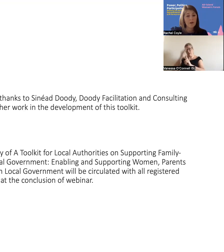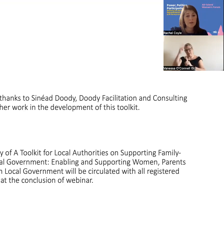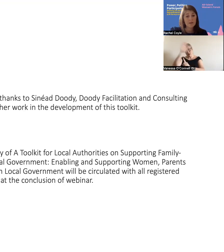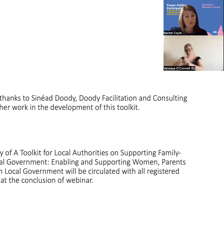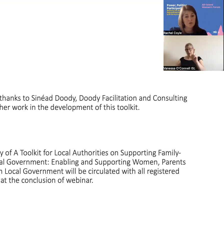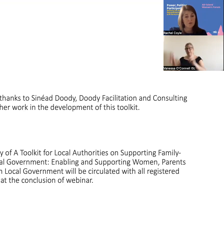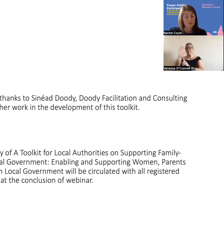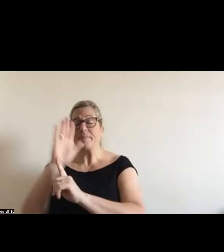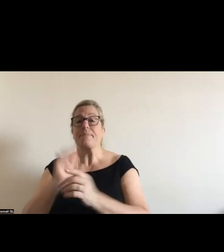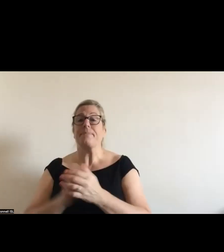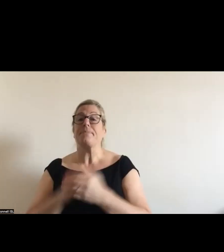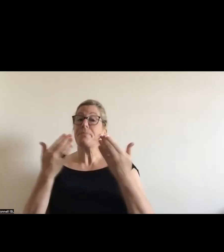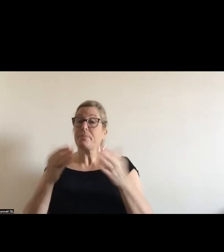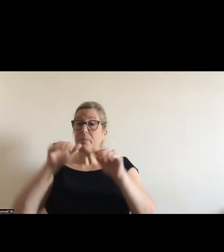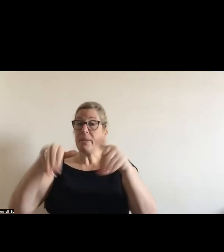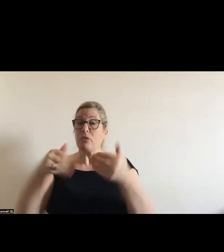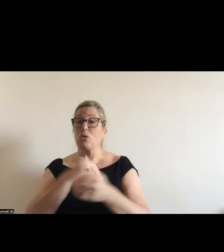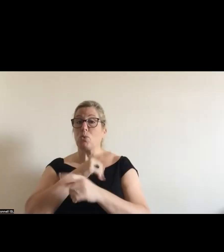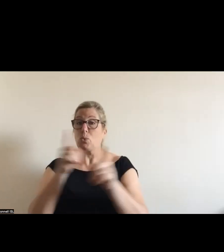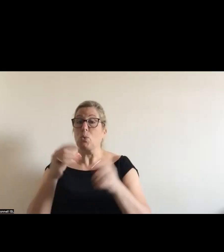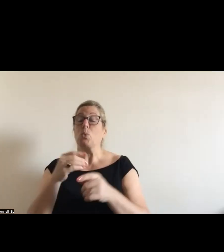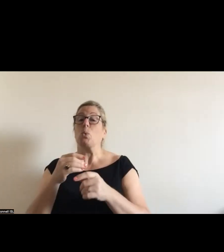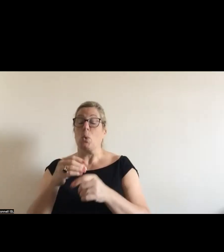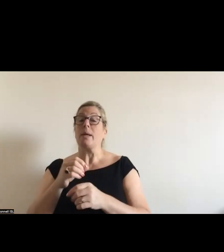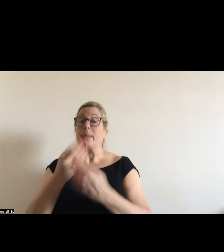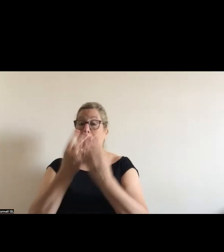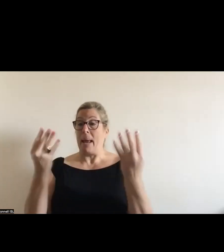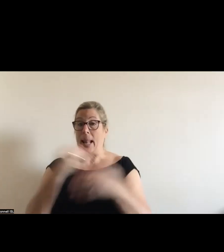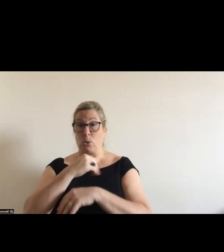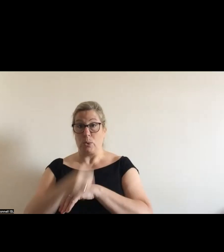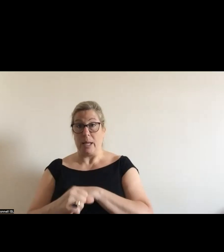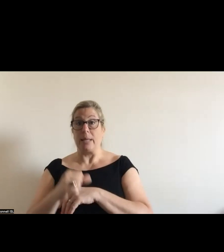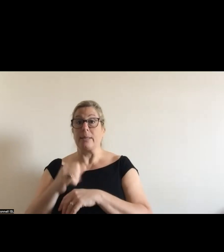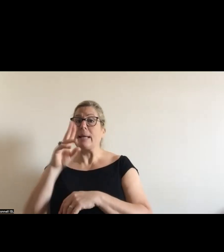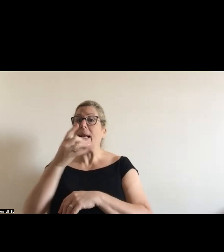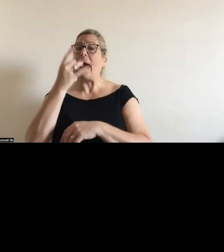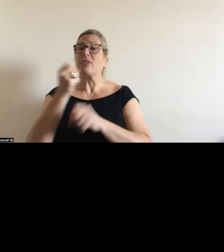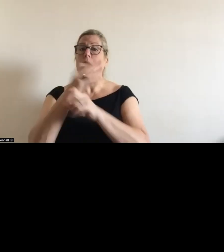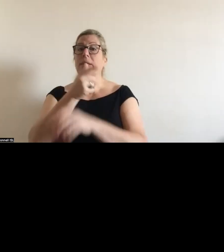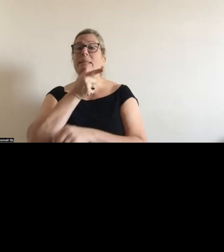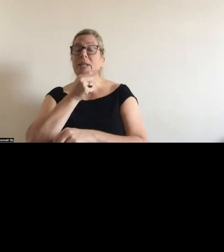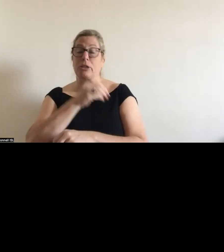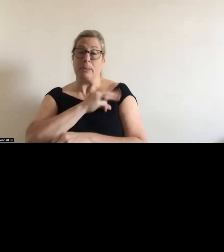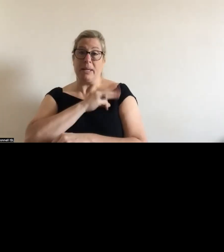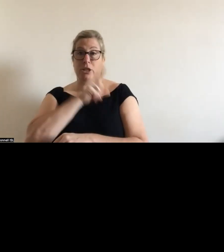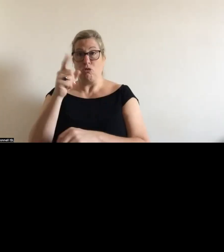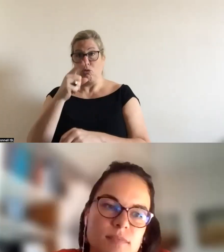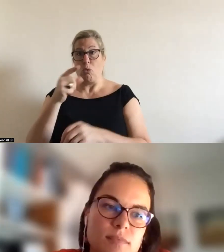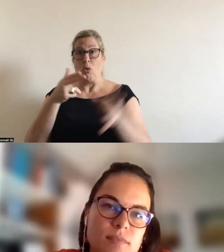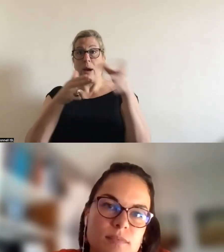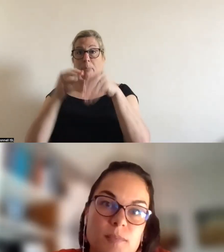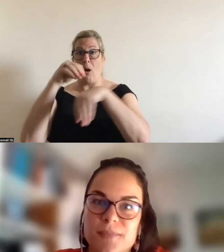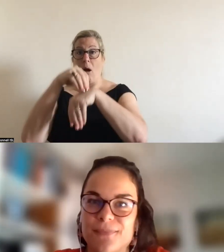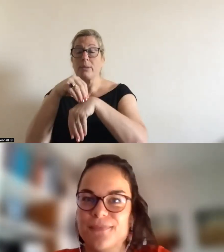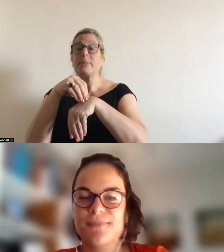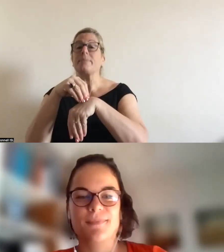So now I'm going to introduce you to our wonderful panel today. Can I ask all our speakers to turn on their cameras?